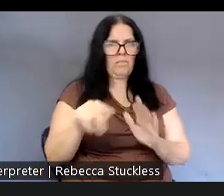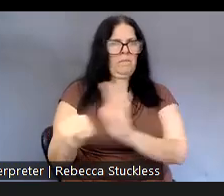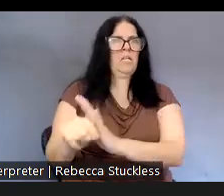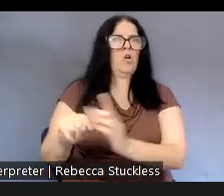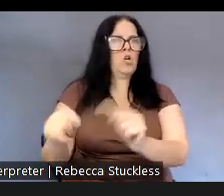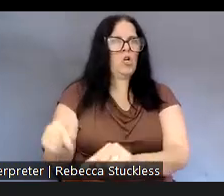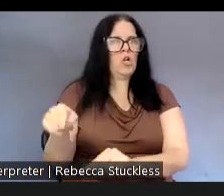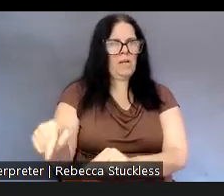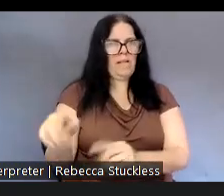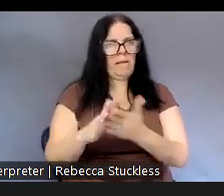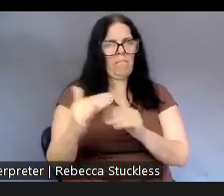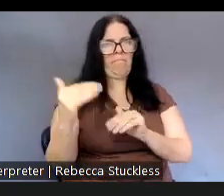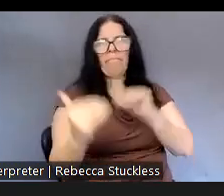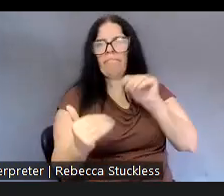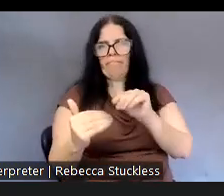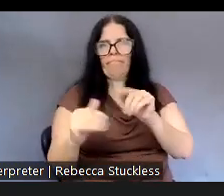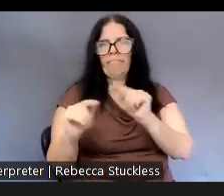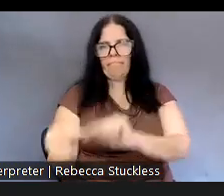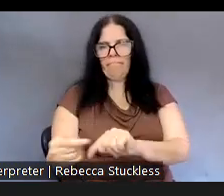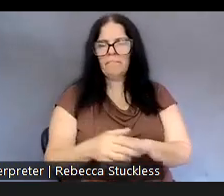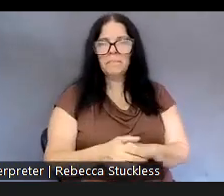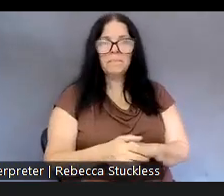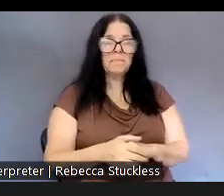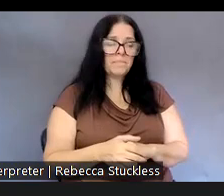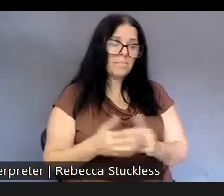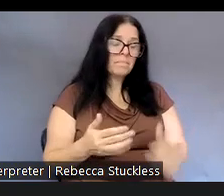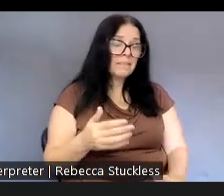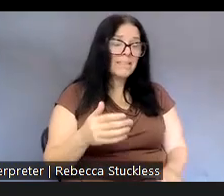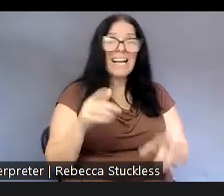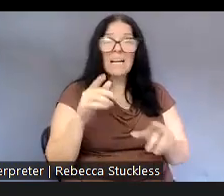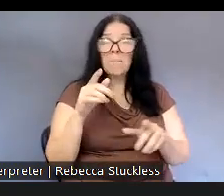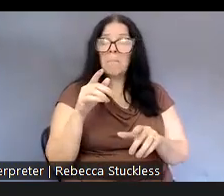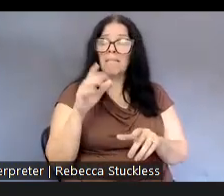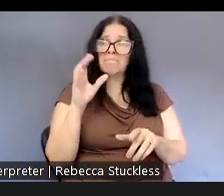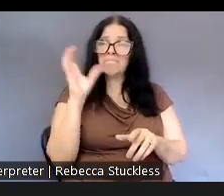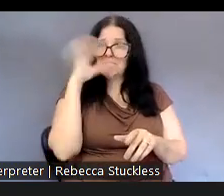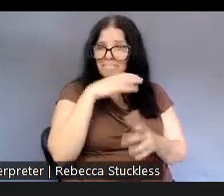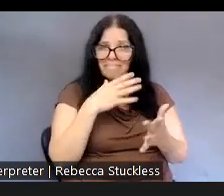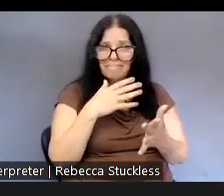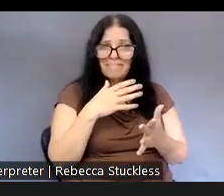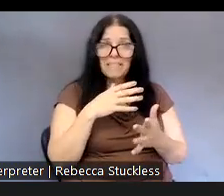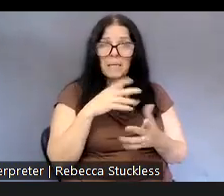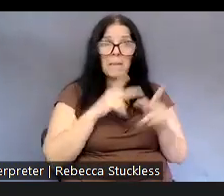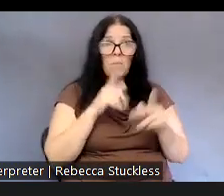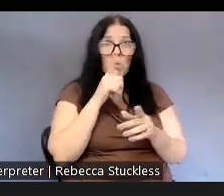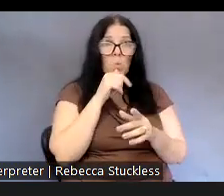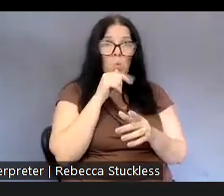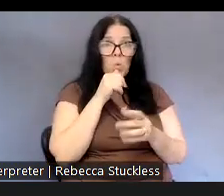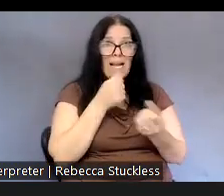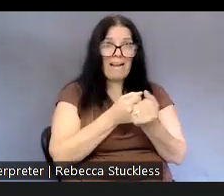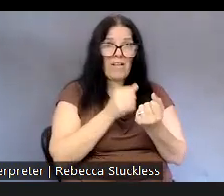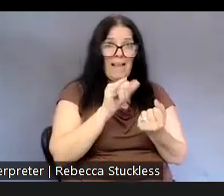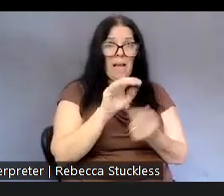victim-perpetrator dynamic. And yet, confusingly, advocates of the microaggression concept maintain that